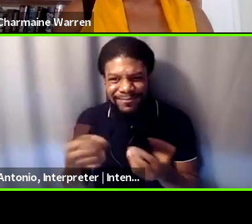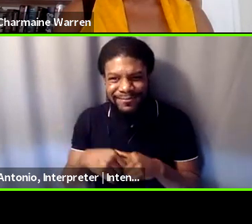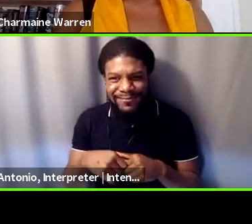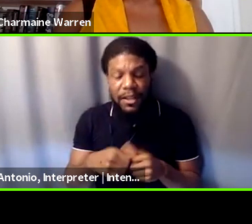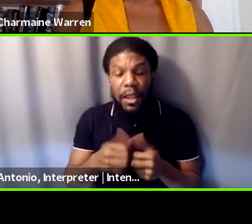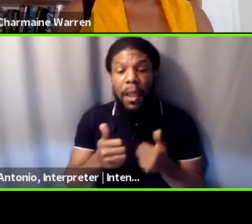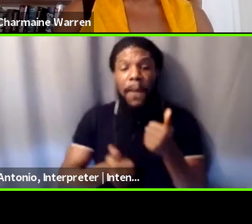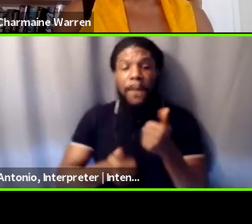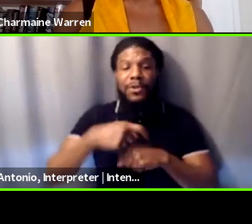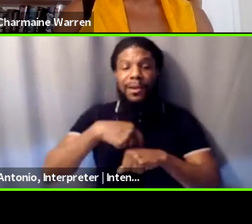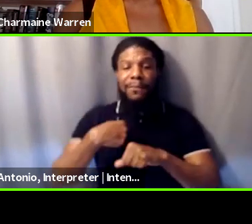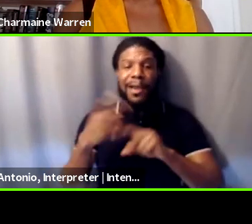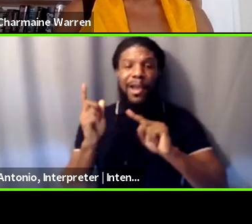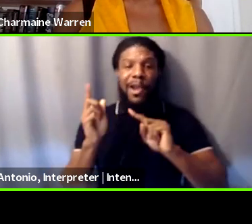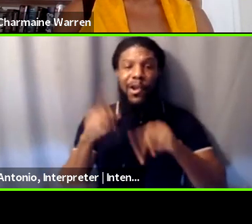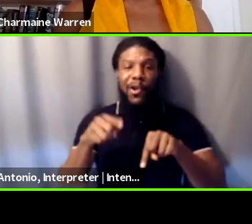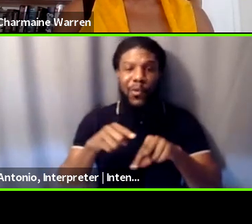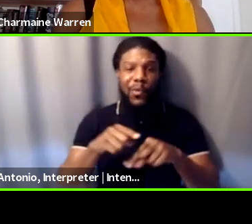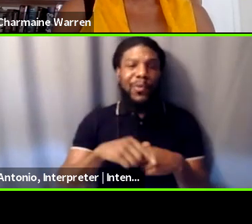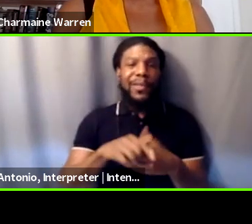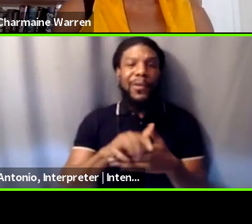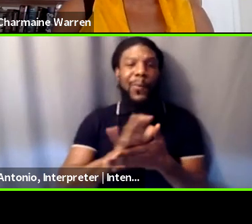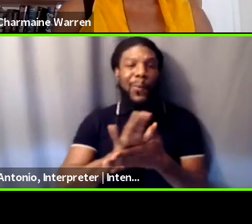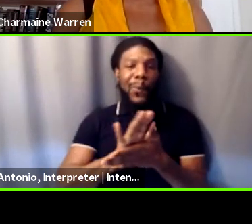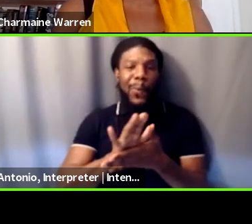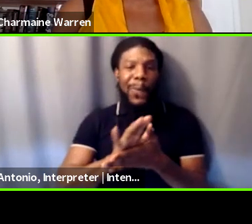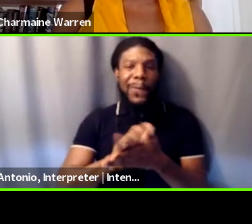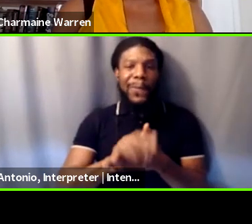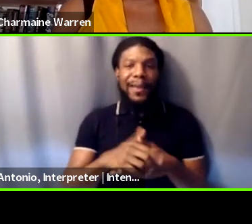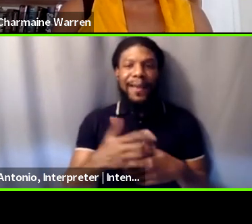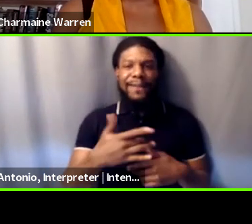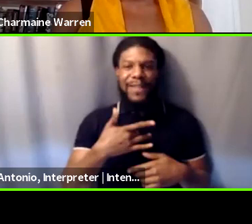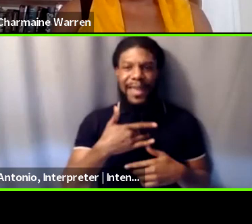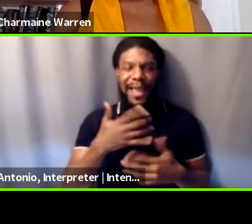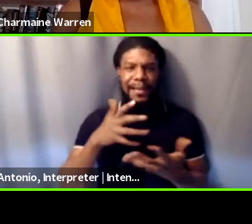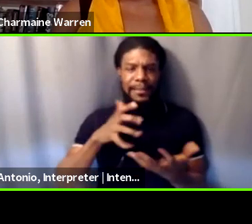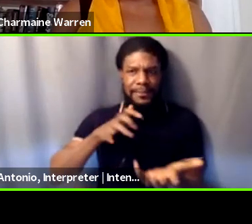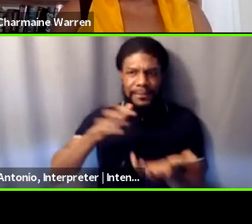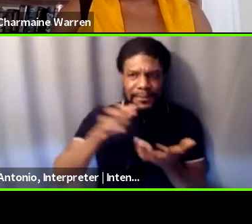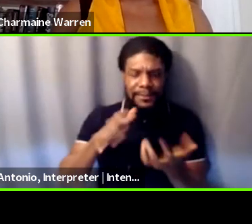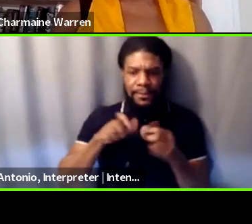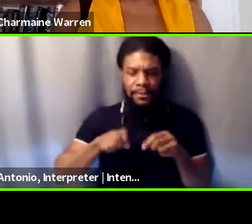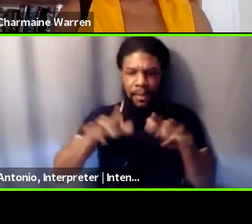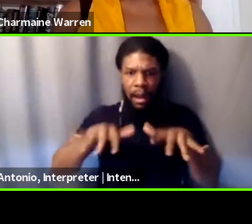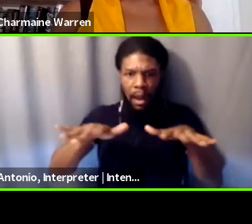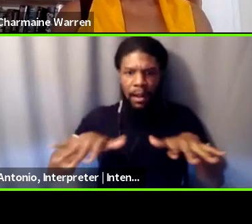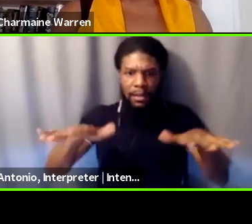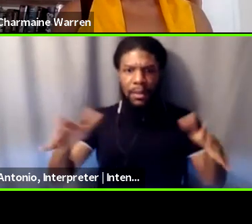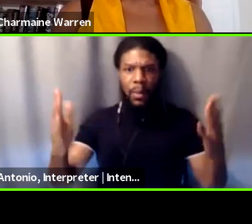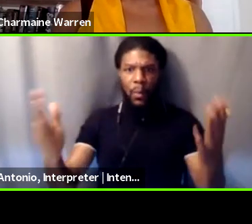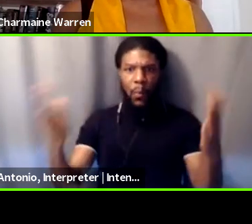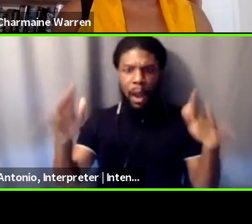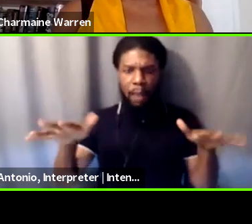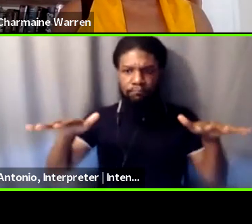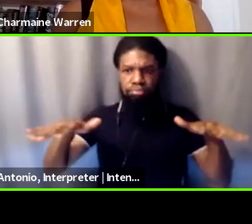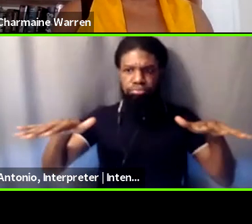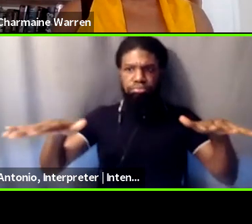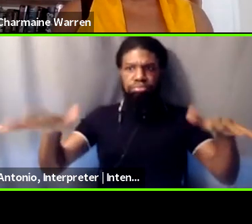I'm not trying to do this, but I feel like I'm shaking the walls, because so much is like, the more I like the work, the louder I